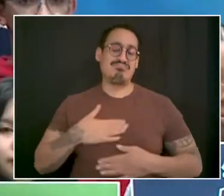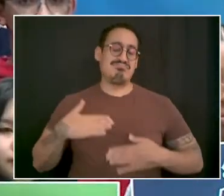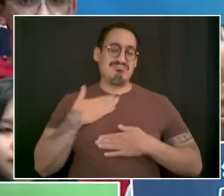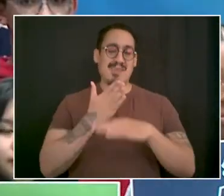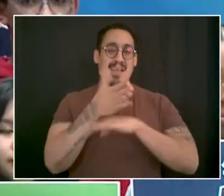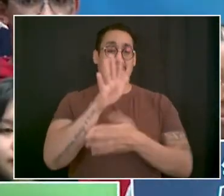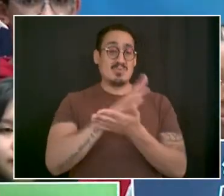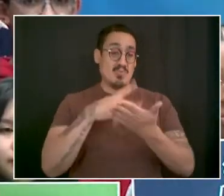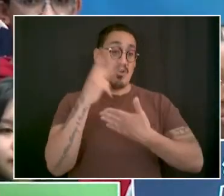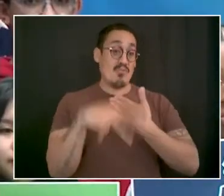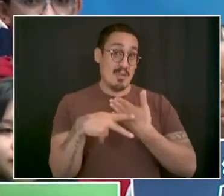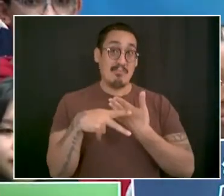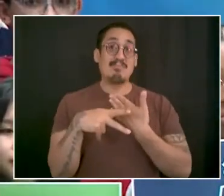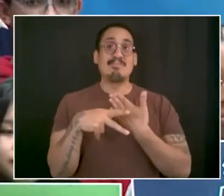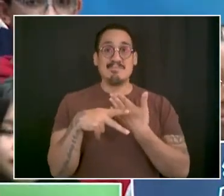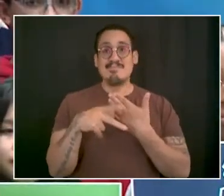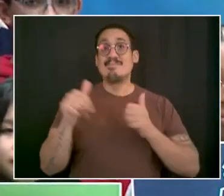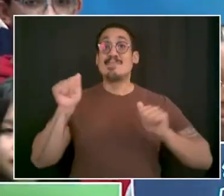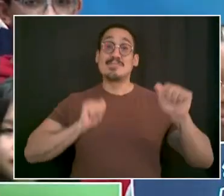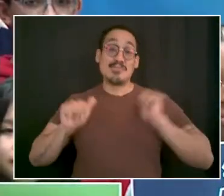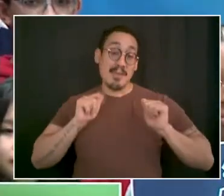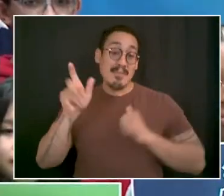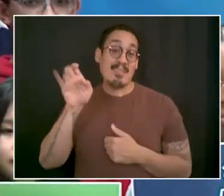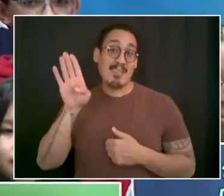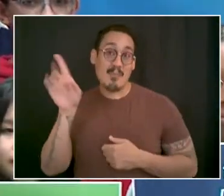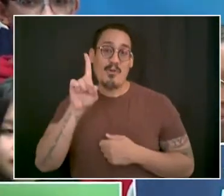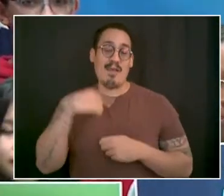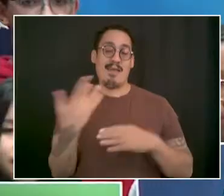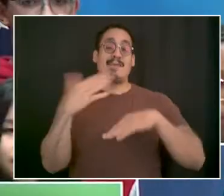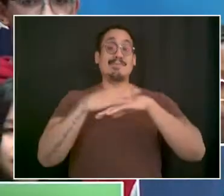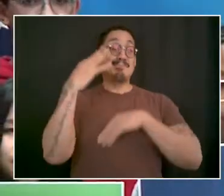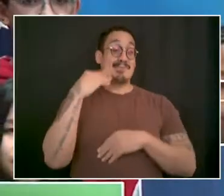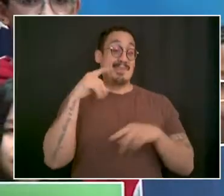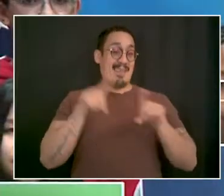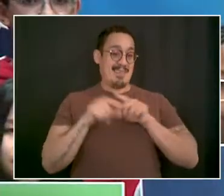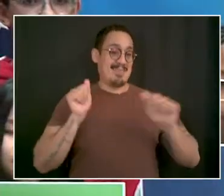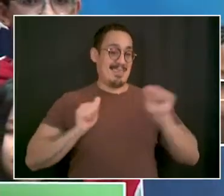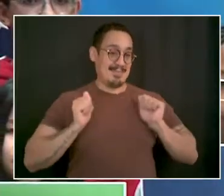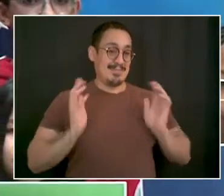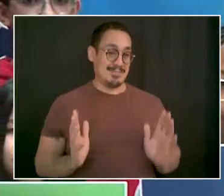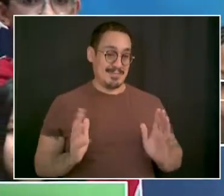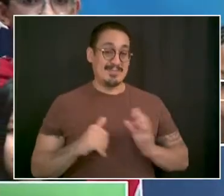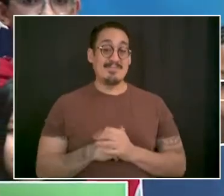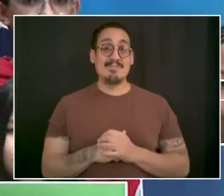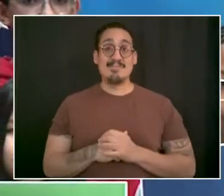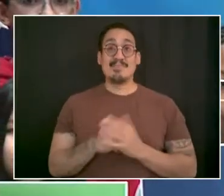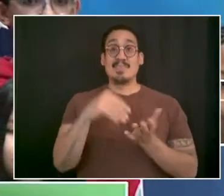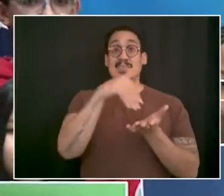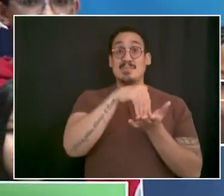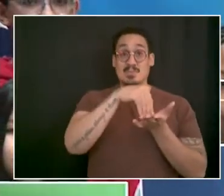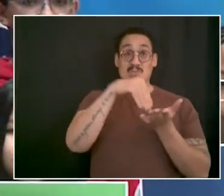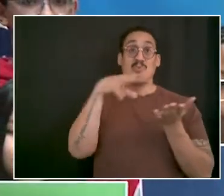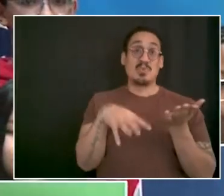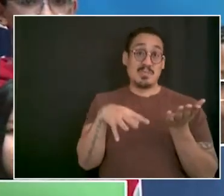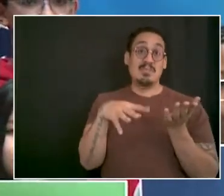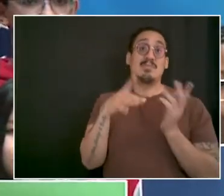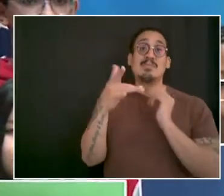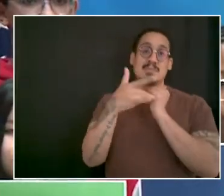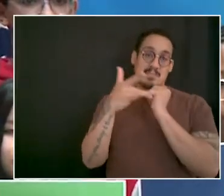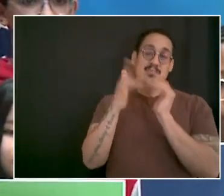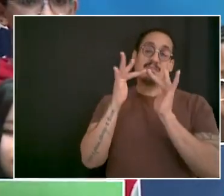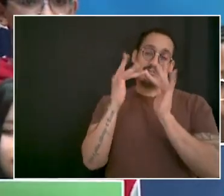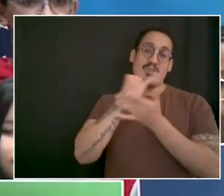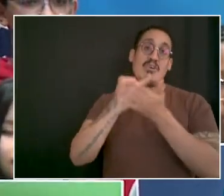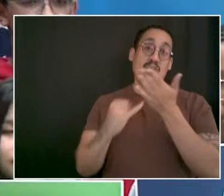Club, where I gained experiences in acting. As a student in the Digital Art and Design CTE program offered here, I